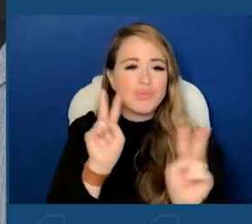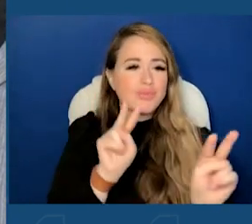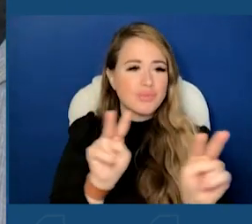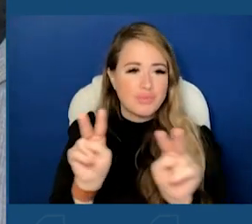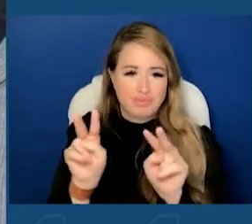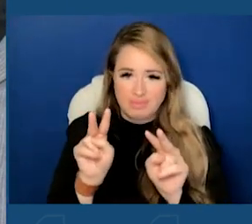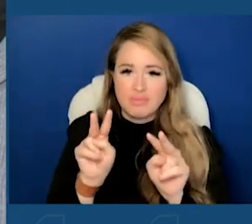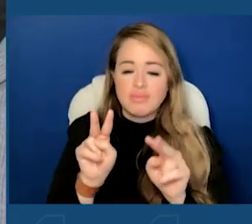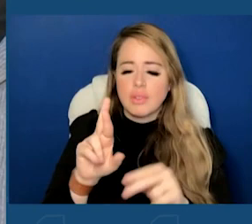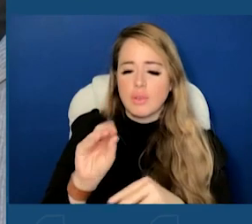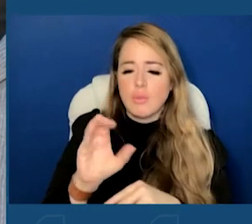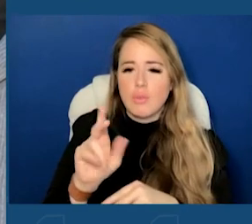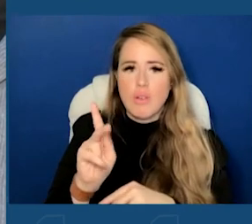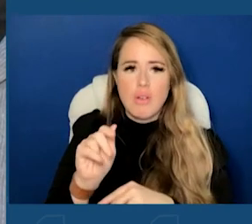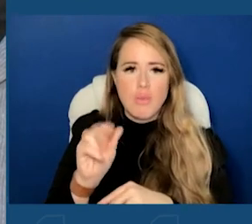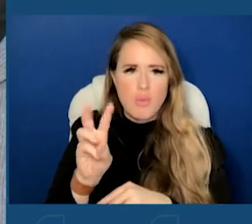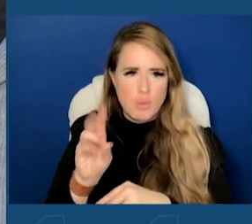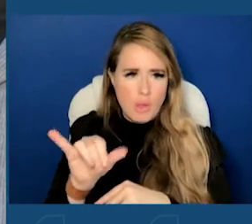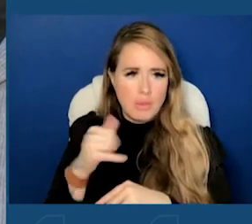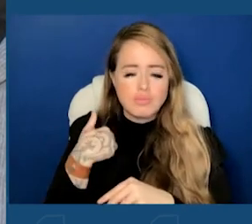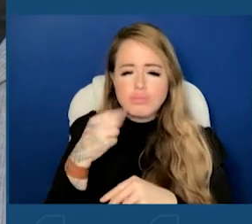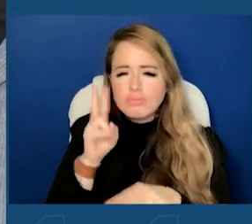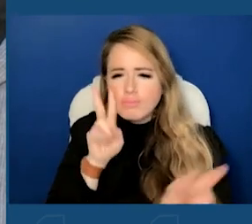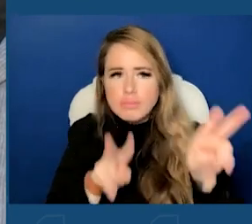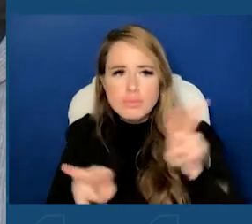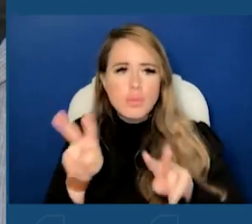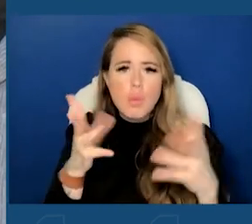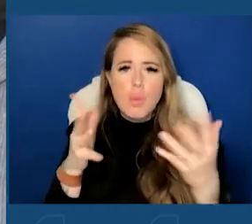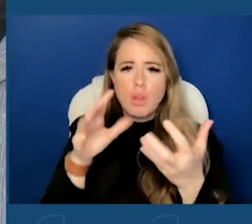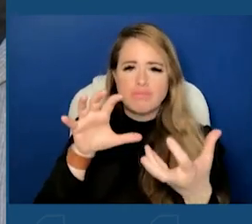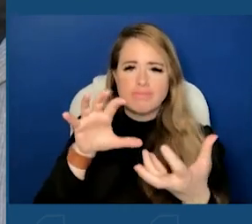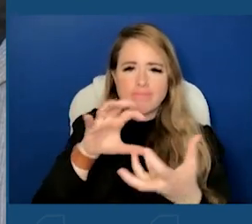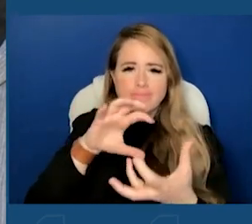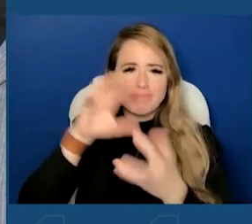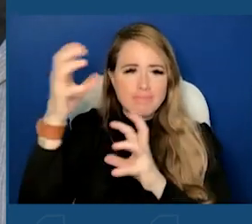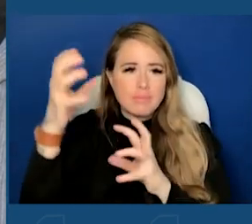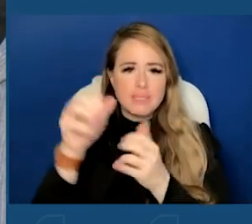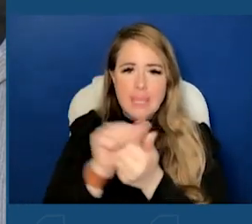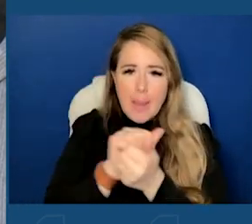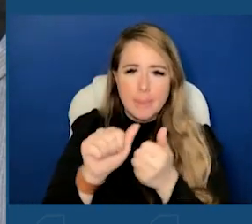to assess the damage that was occurring here as a result of flooding.